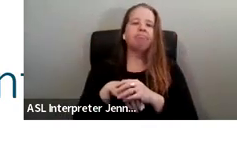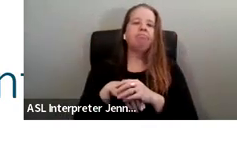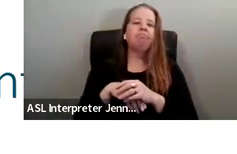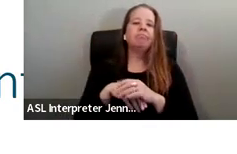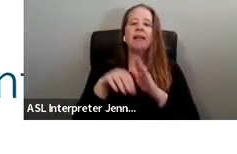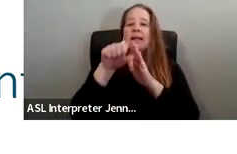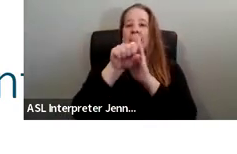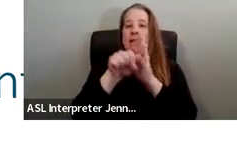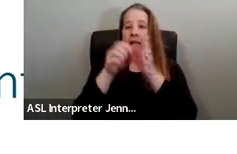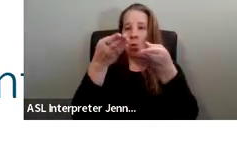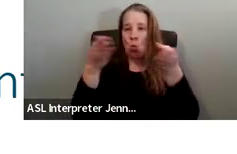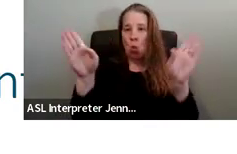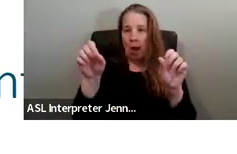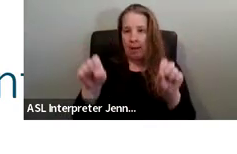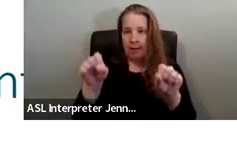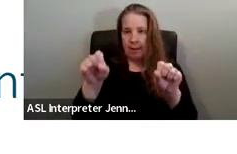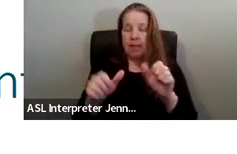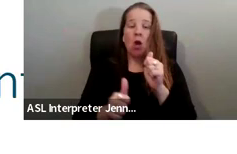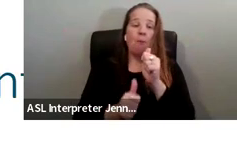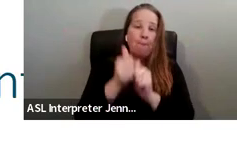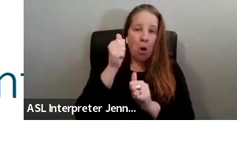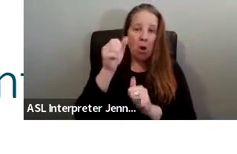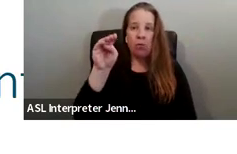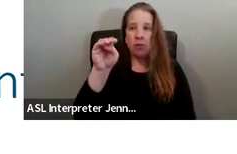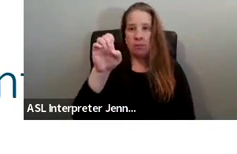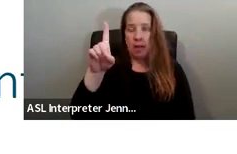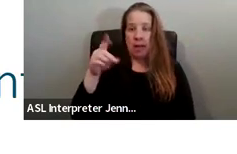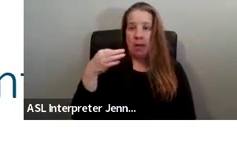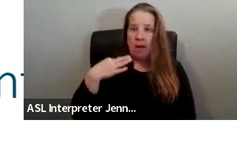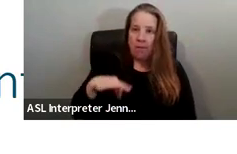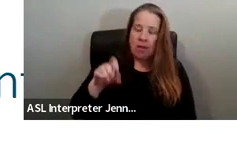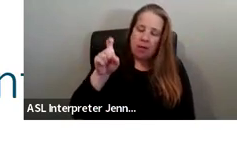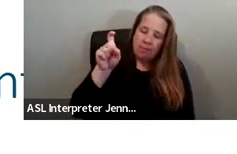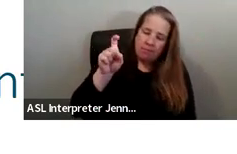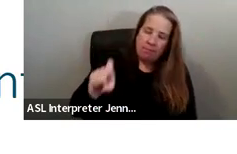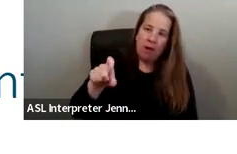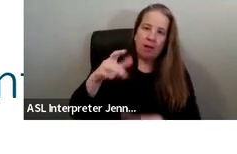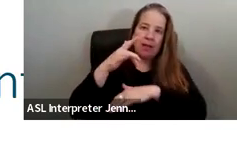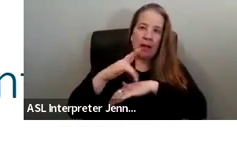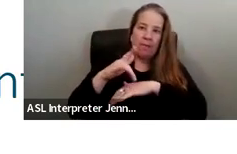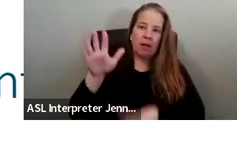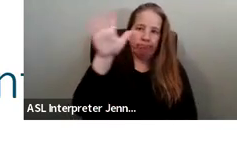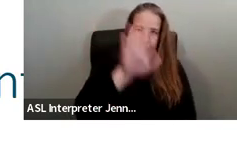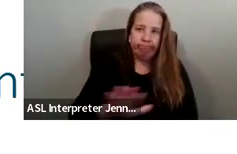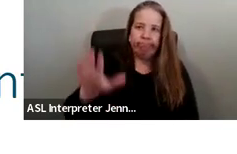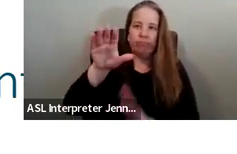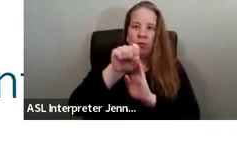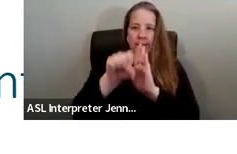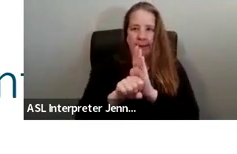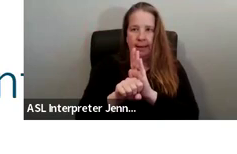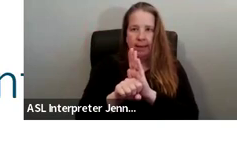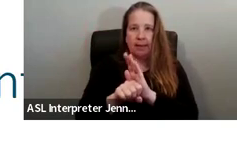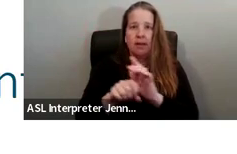is statewideness. So most Medicaid benefits must be made available on a statewide basis. But